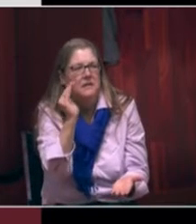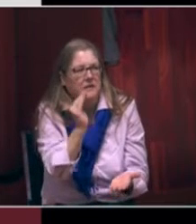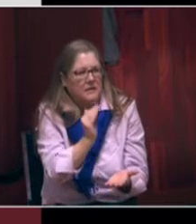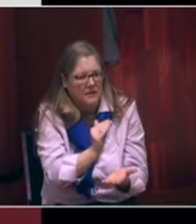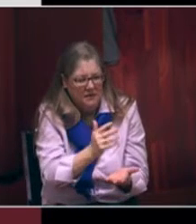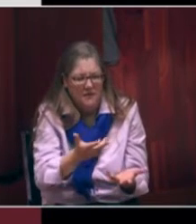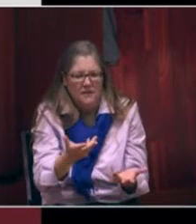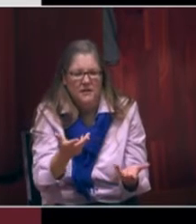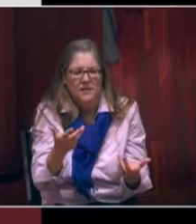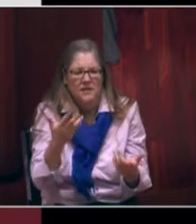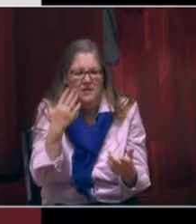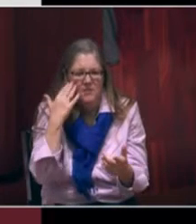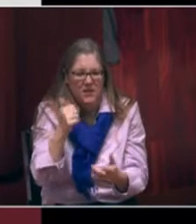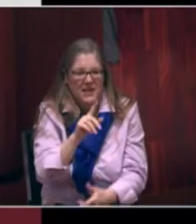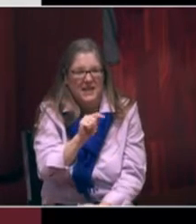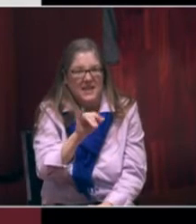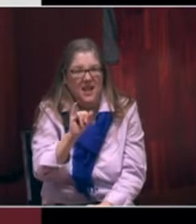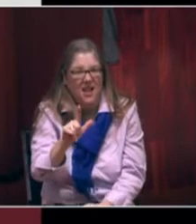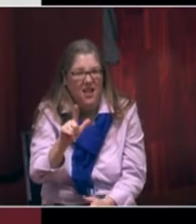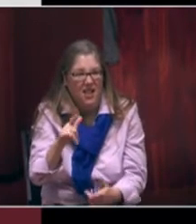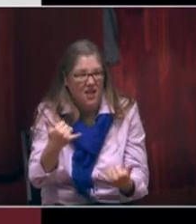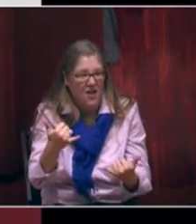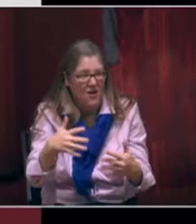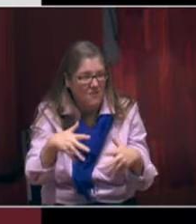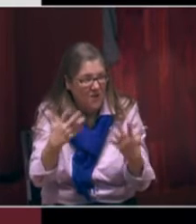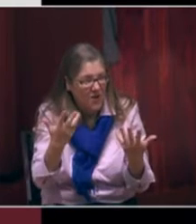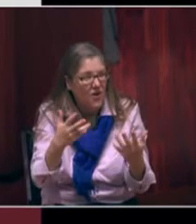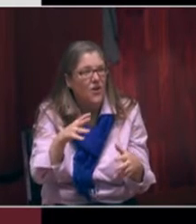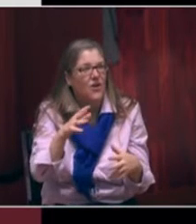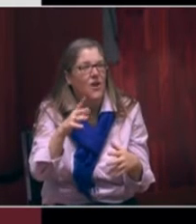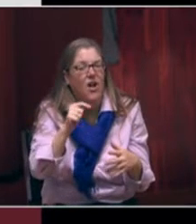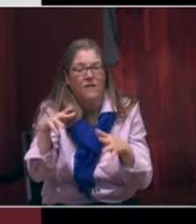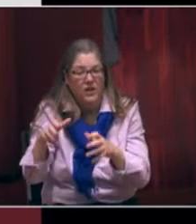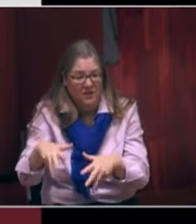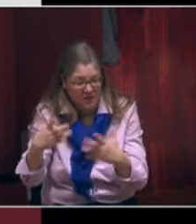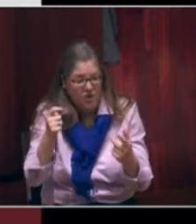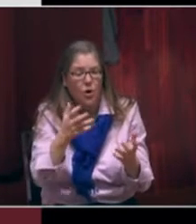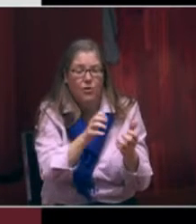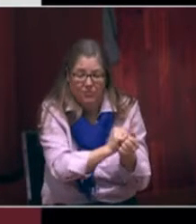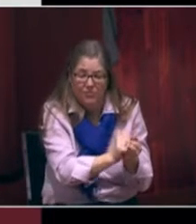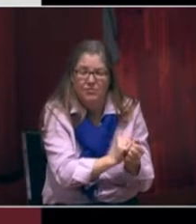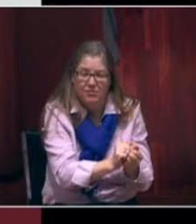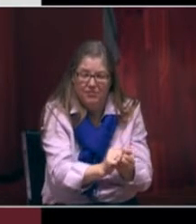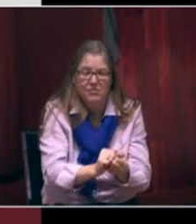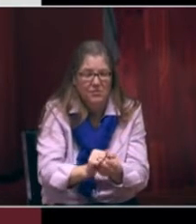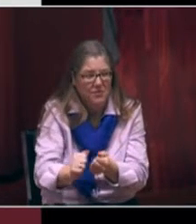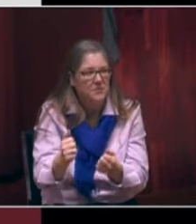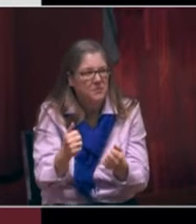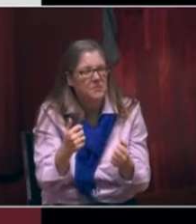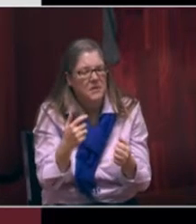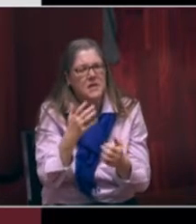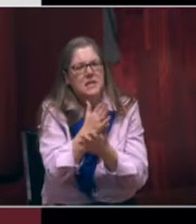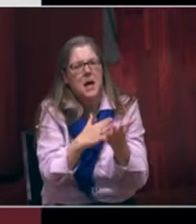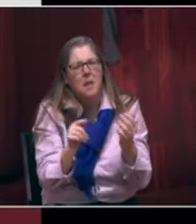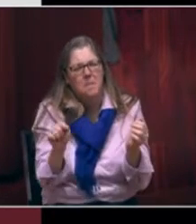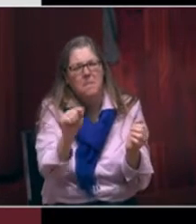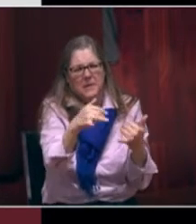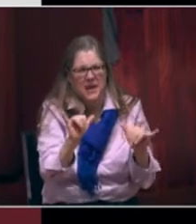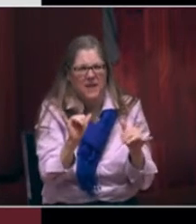on the till disposal or the other freezes that have been lifted. So we still have a few record centers that have very tight